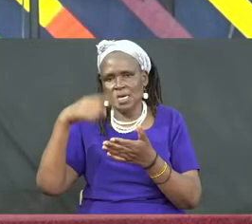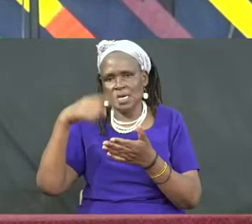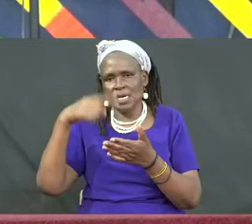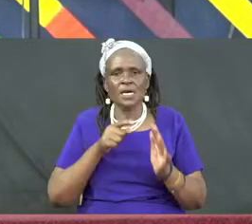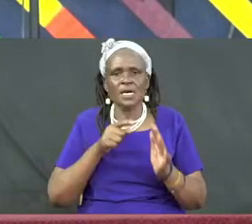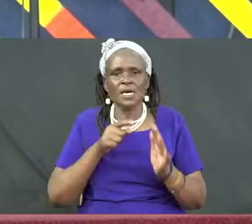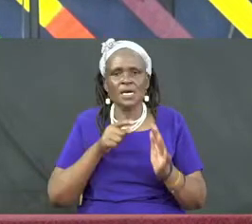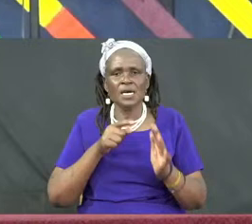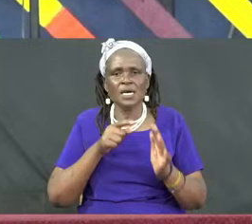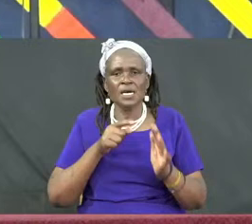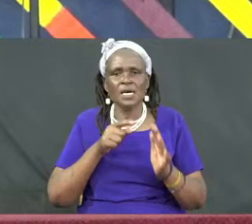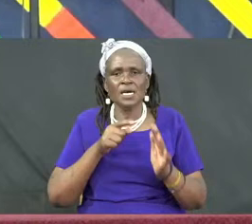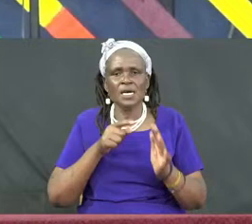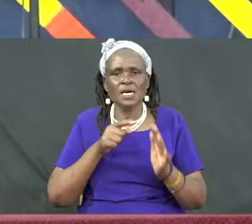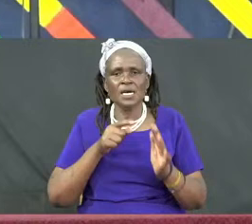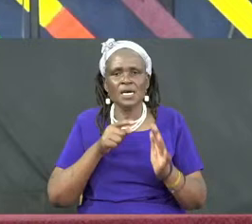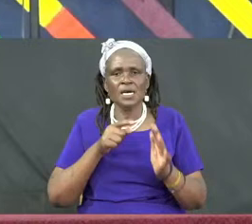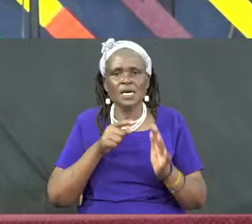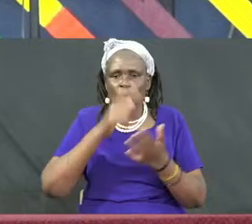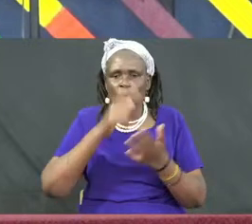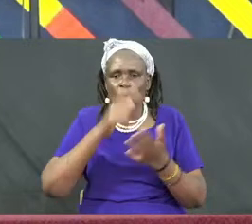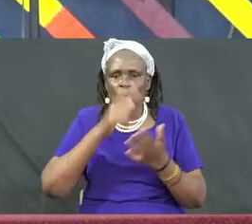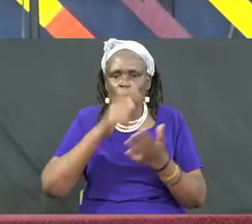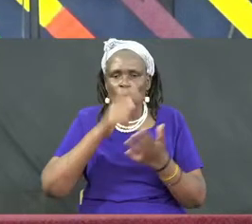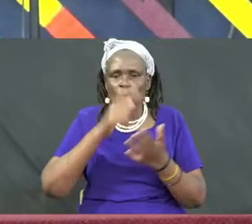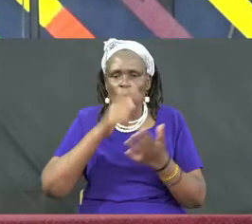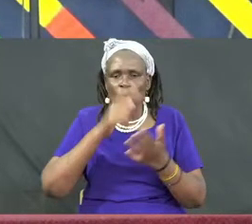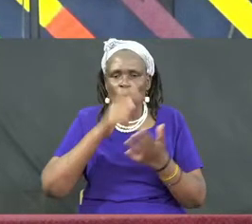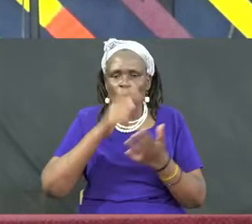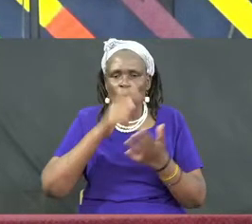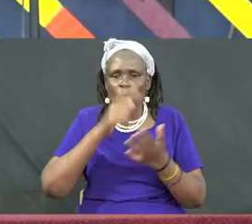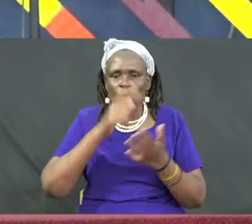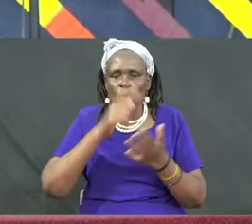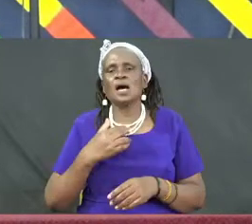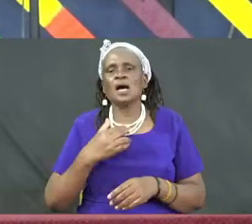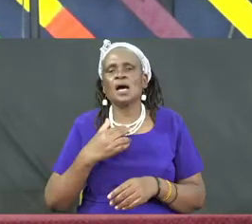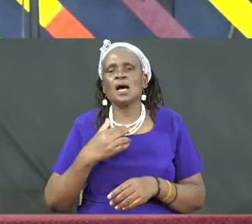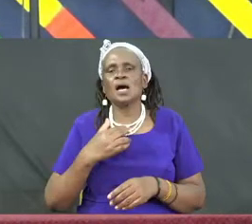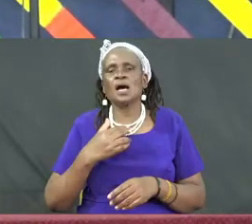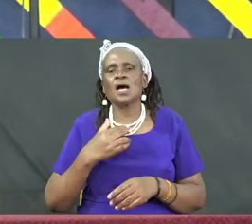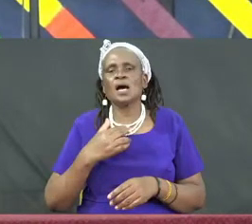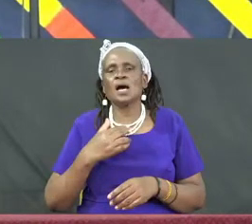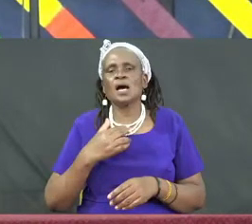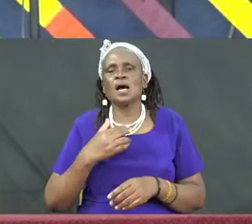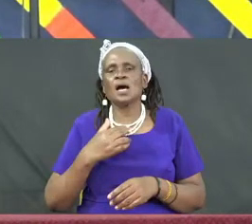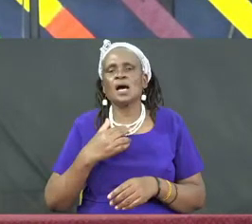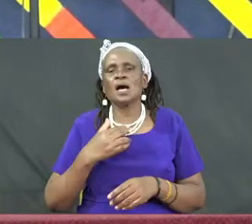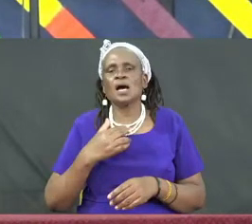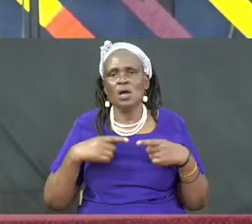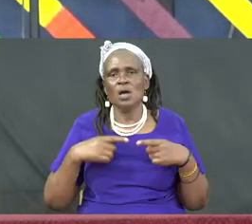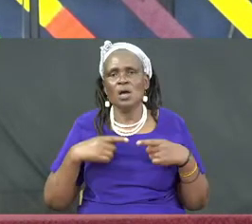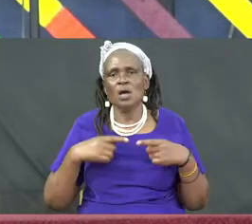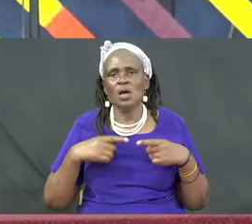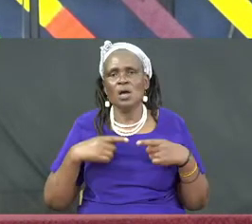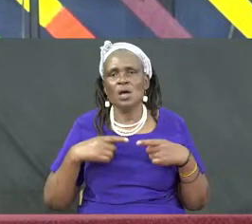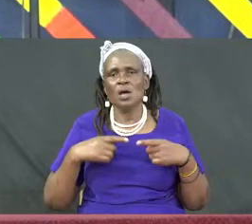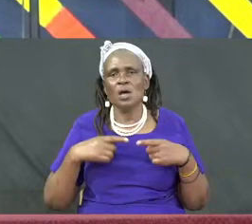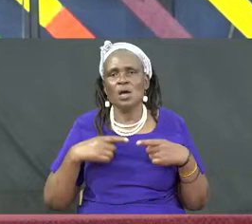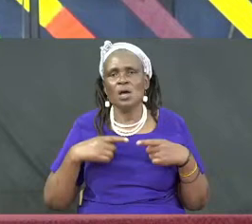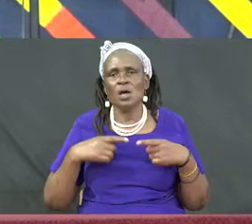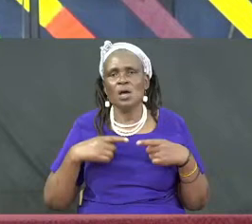verse 13, this is what Jesus writes to the church in Pergamum, where Satan's throne